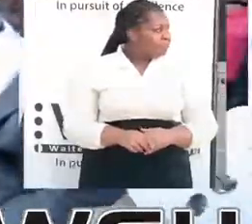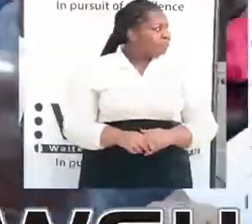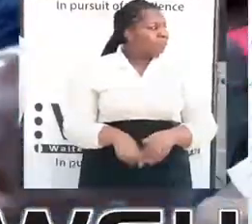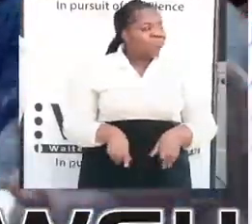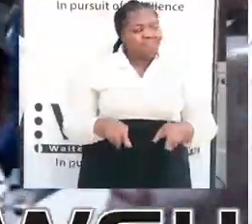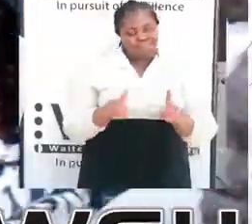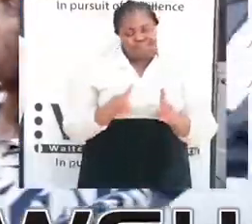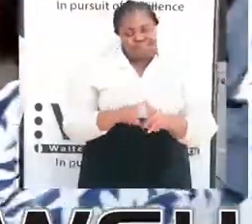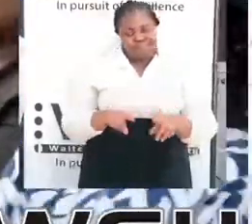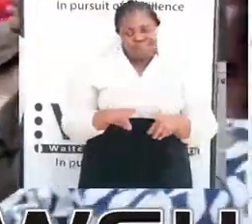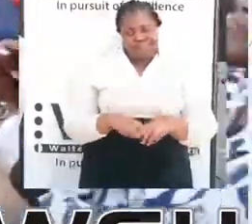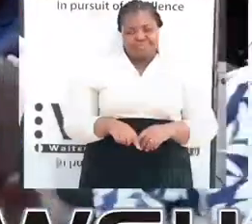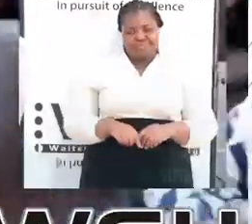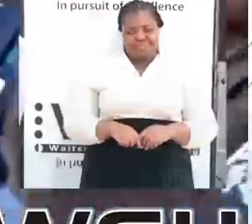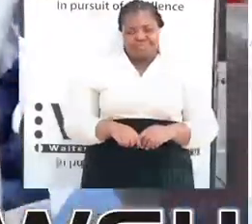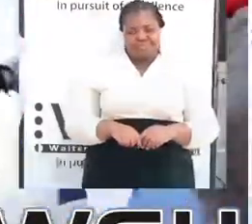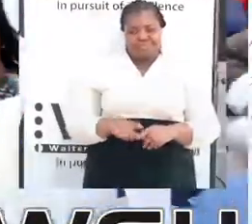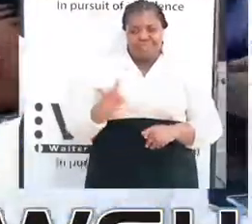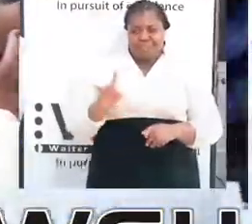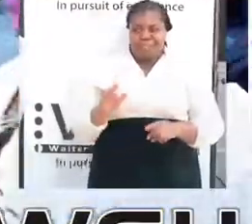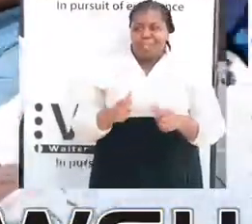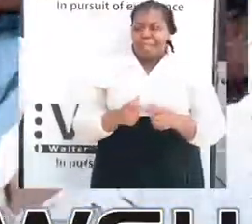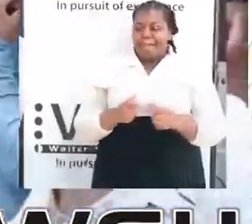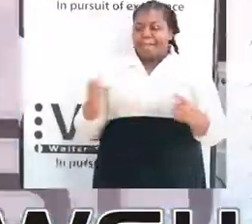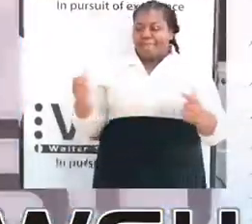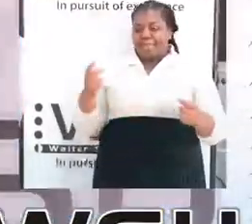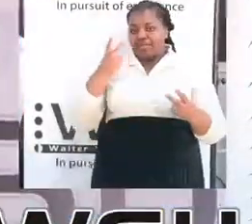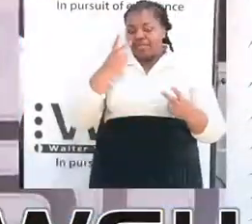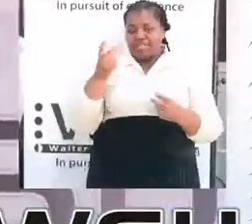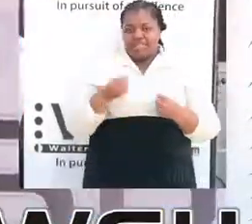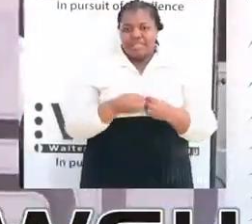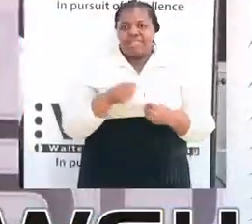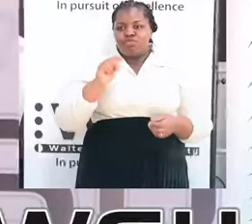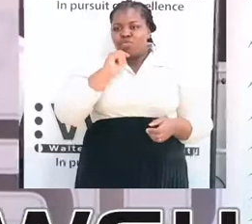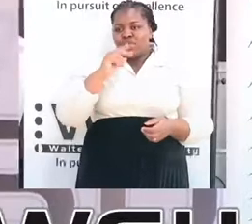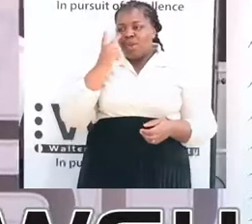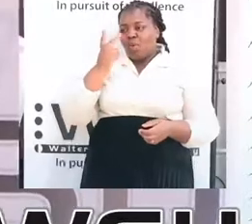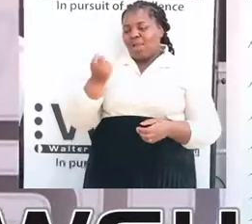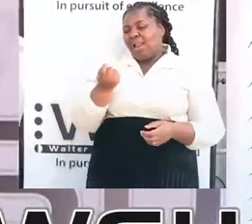And in the bigger scheme of things, it looks little.